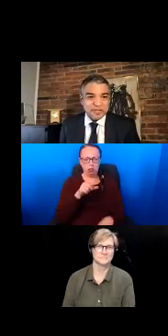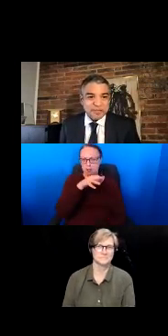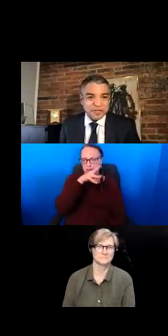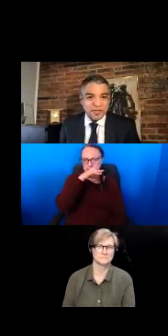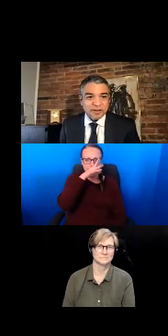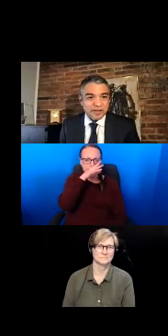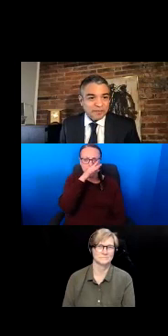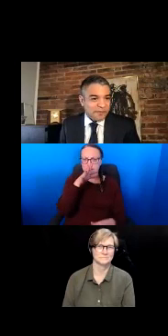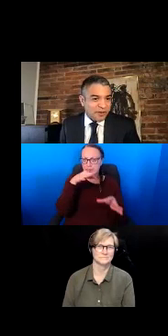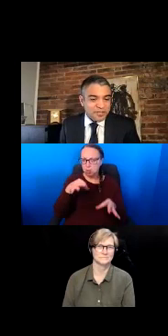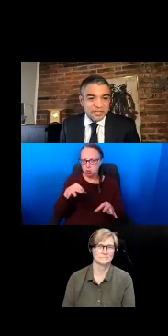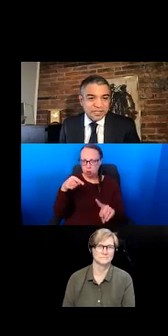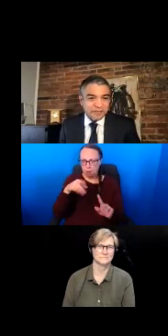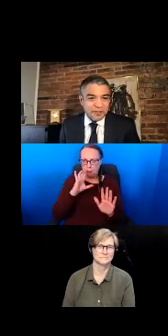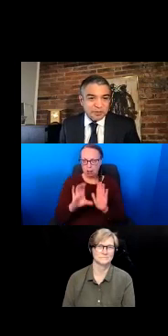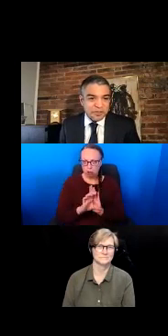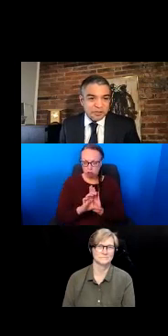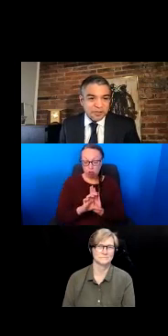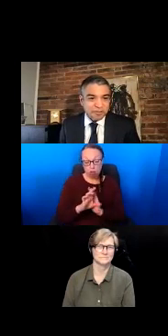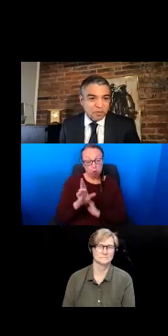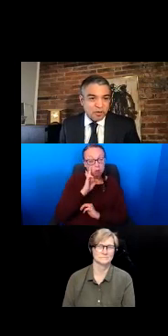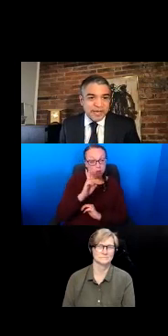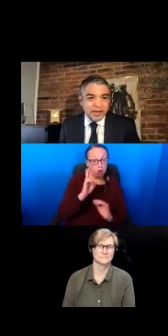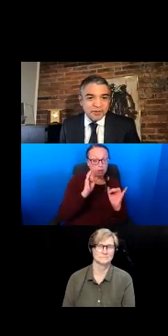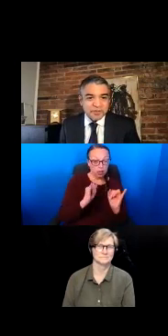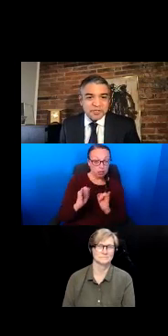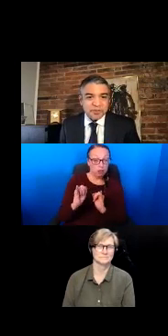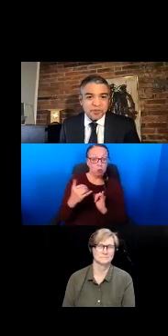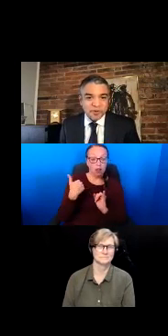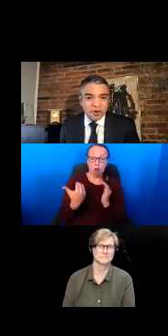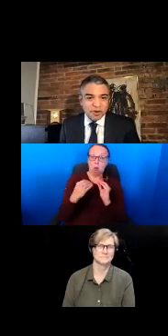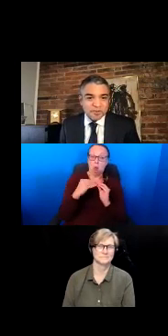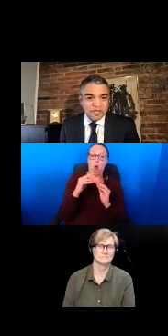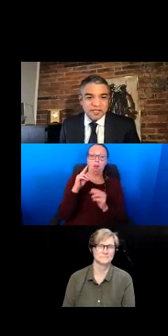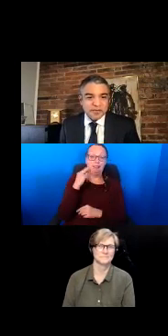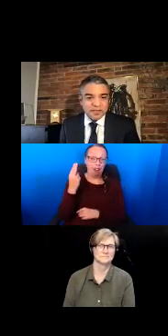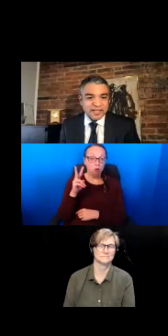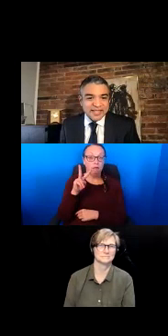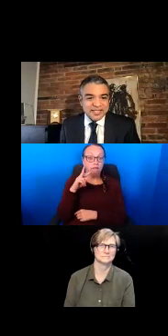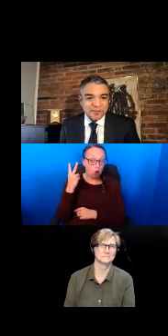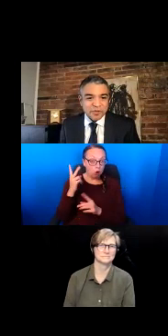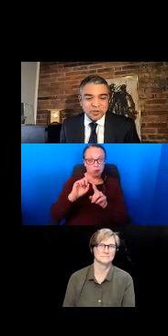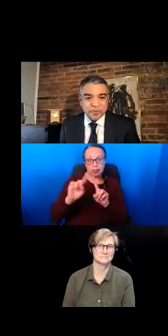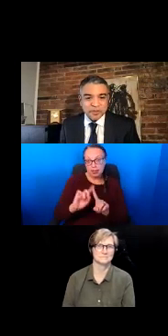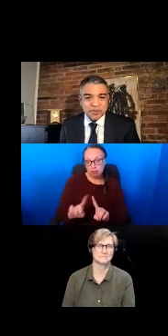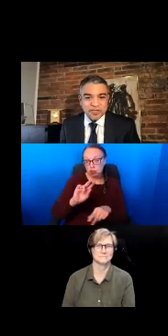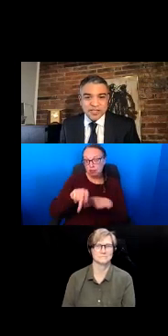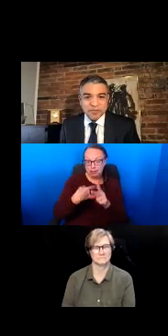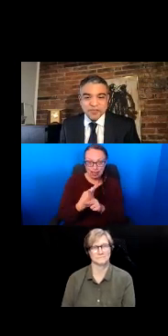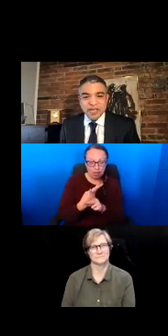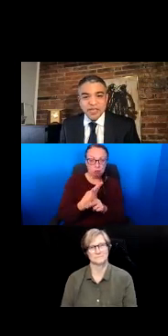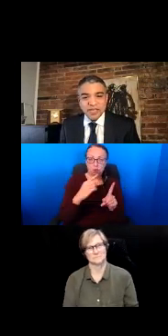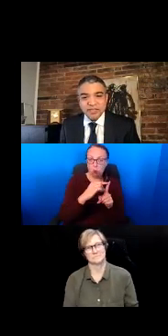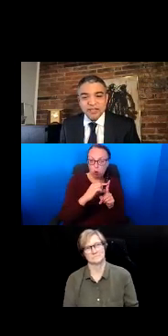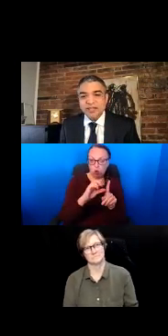describing this picture, and found that individuals generated more nouns, more verbs, different classes of words, open and closed class